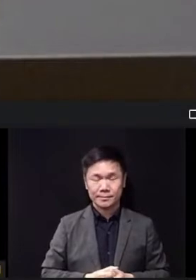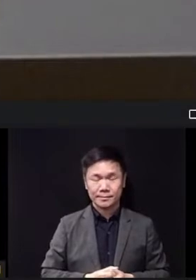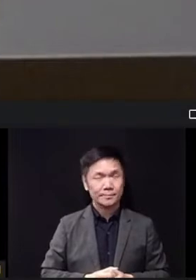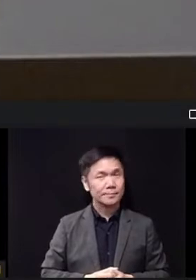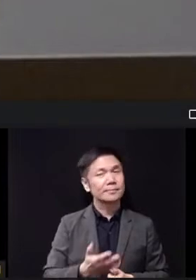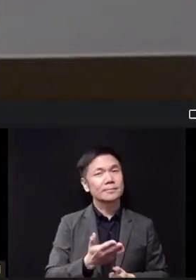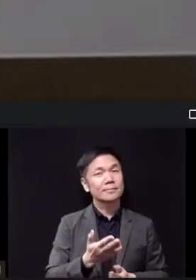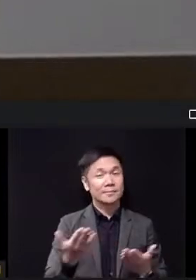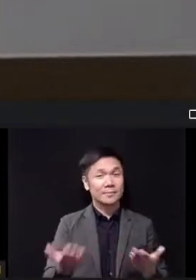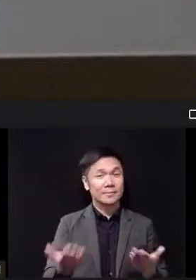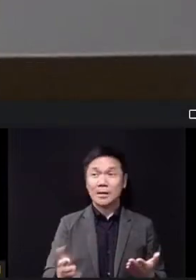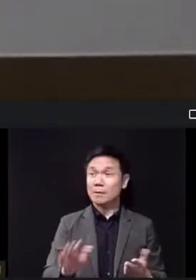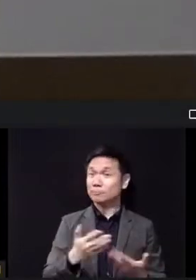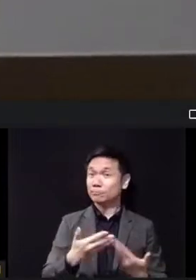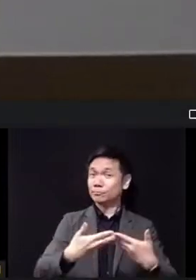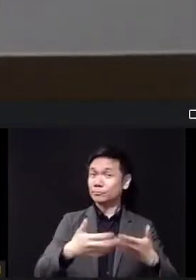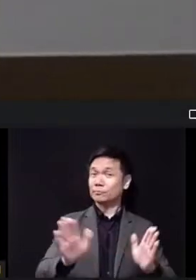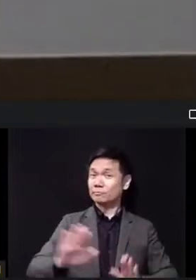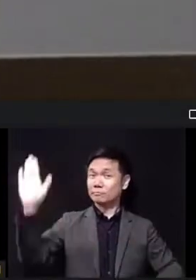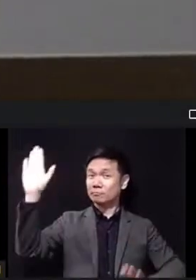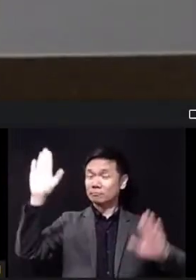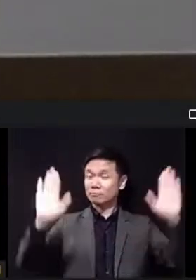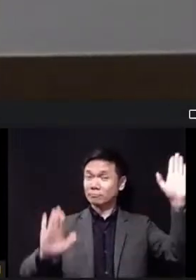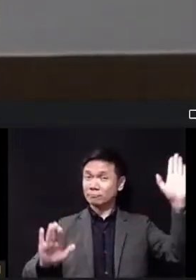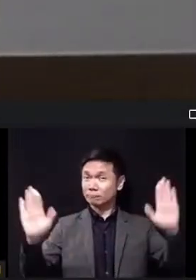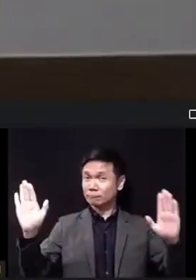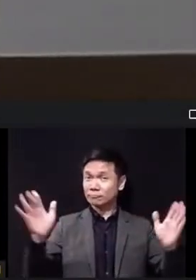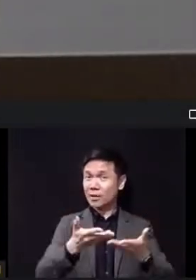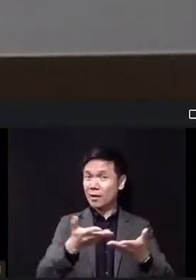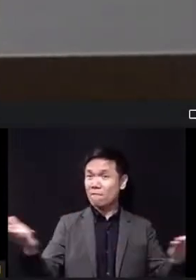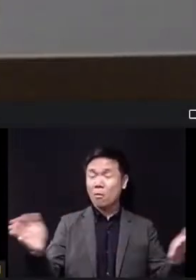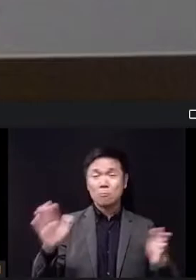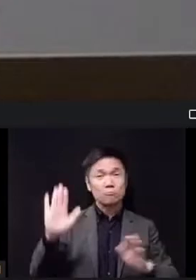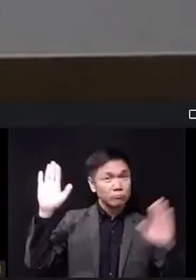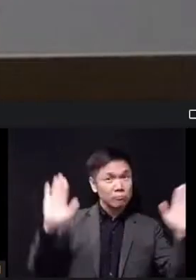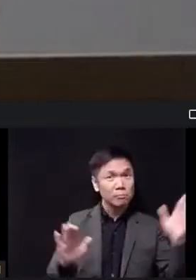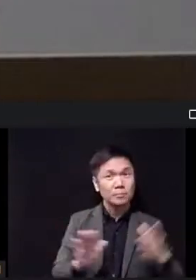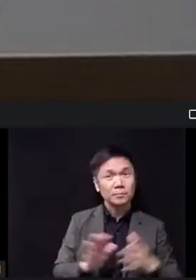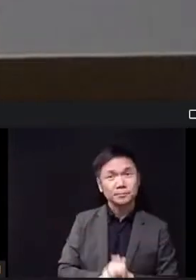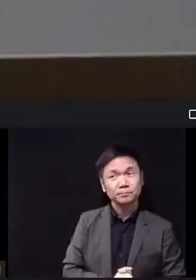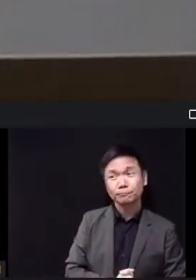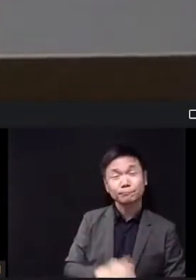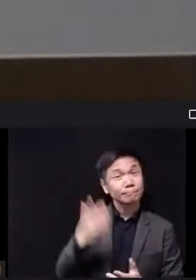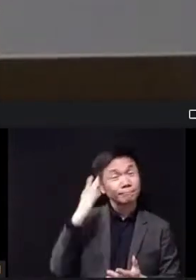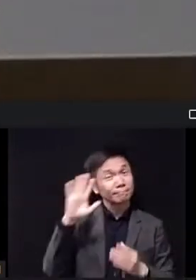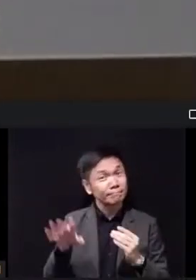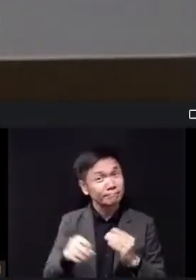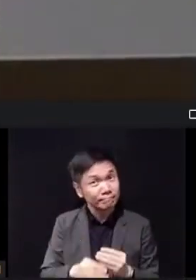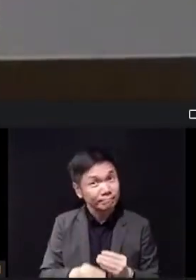delegates, I now open the floor for any member state to say more